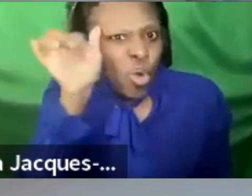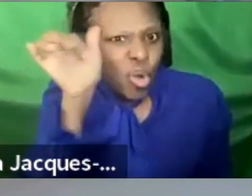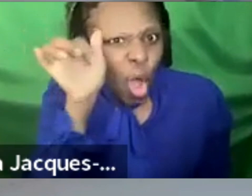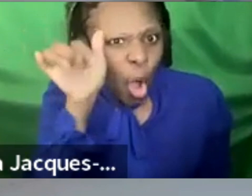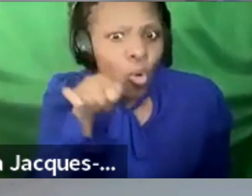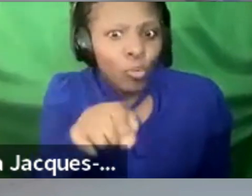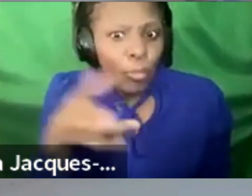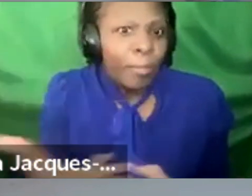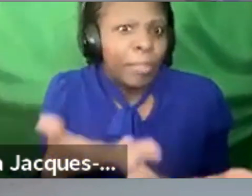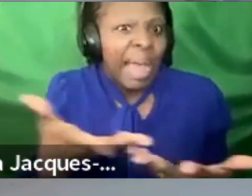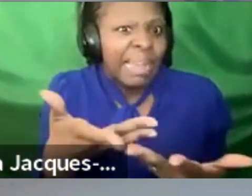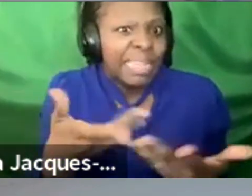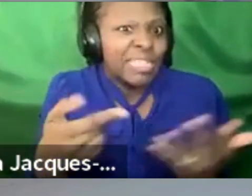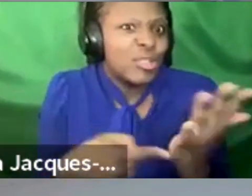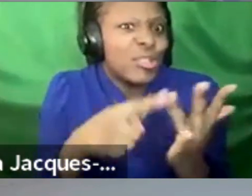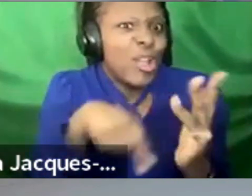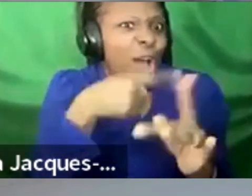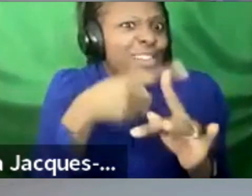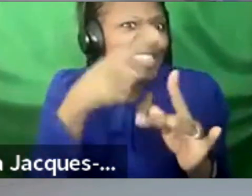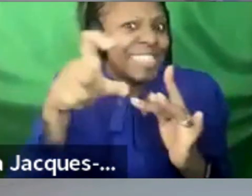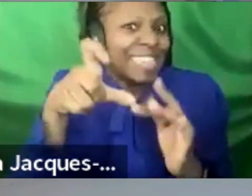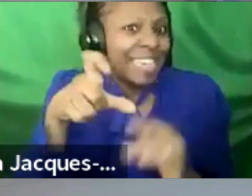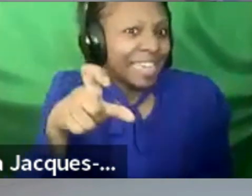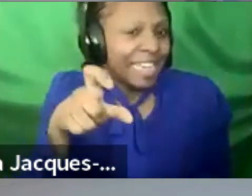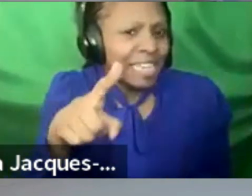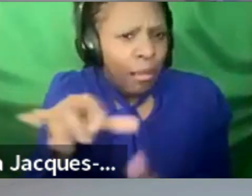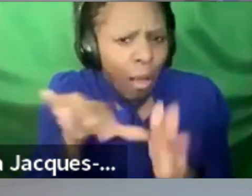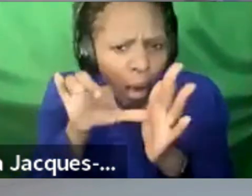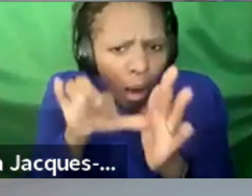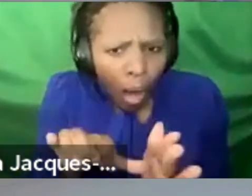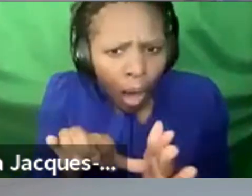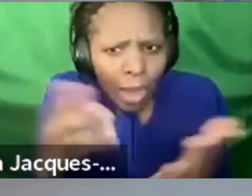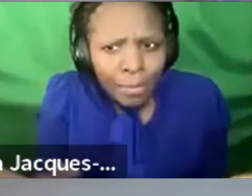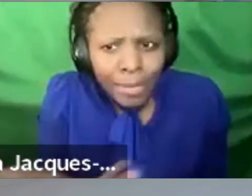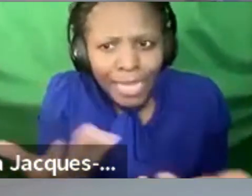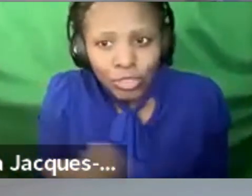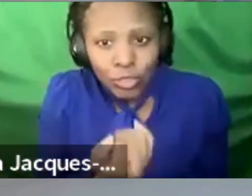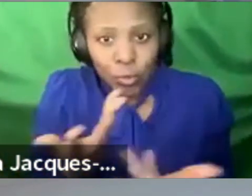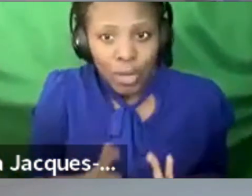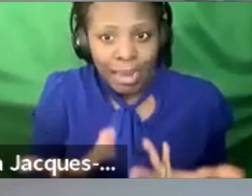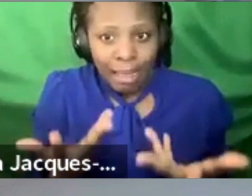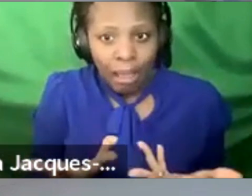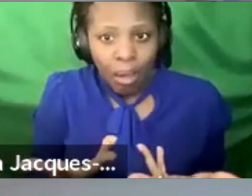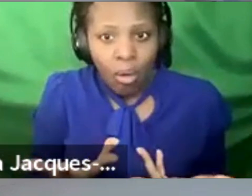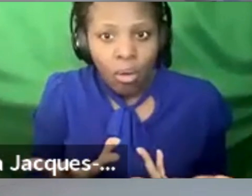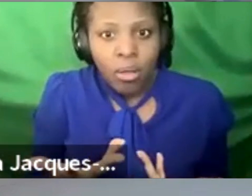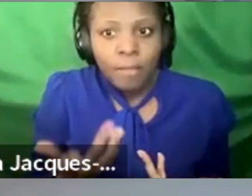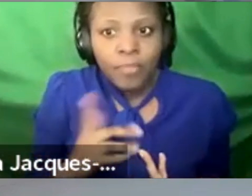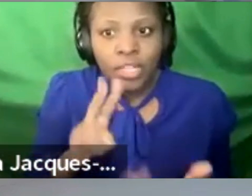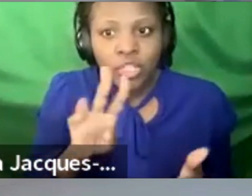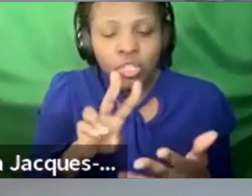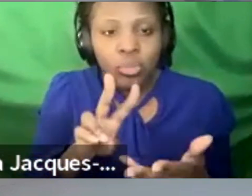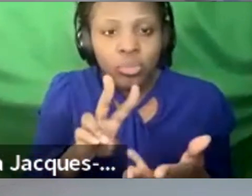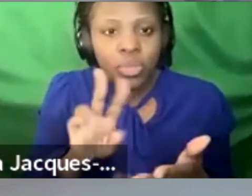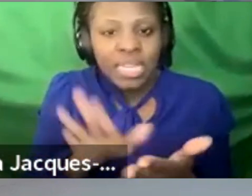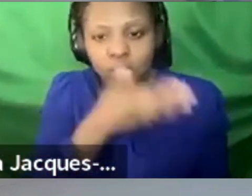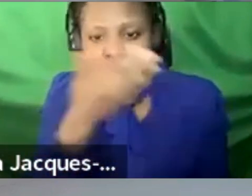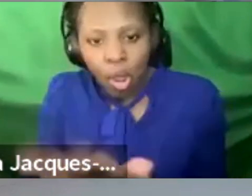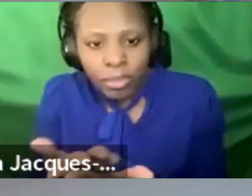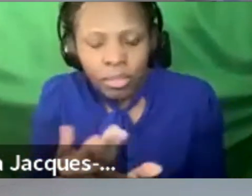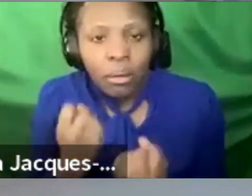play, and it's a difficult play to do now and to interpret and to